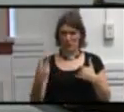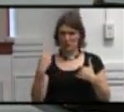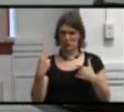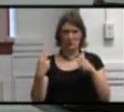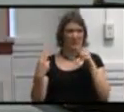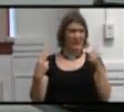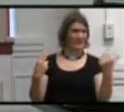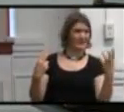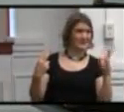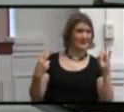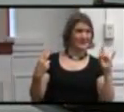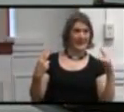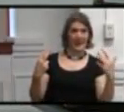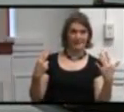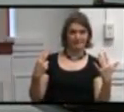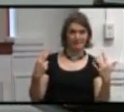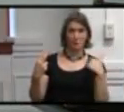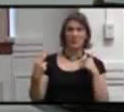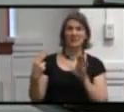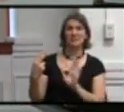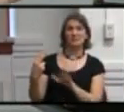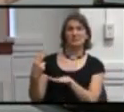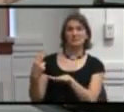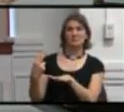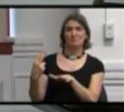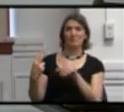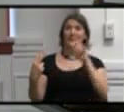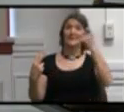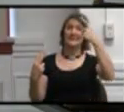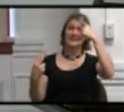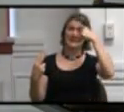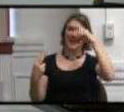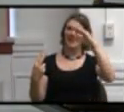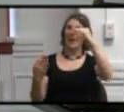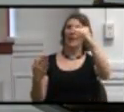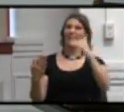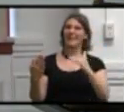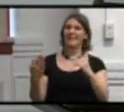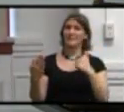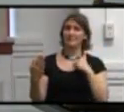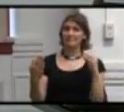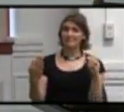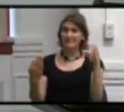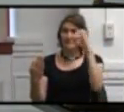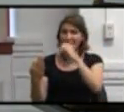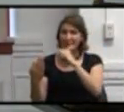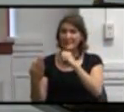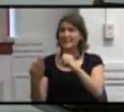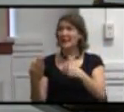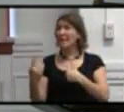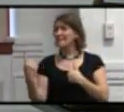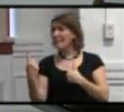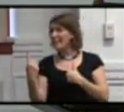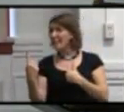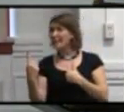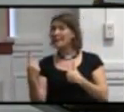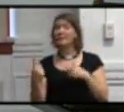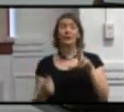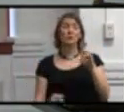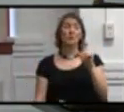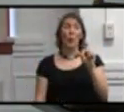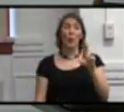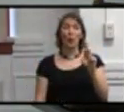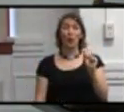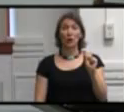companies, so we approached the state bid list to see if there was something that met our needs on that, because rollers